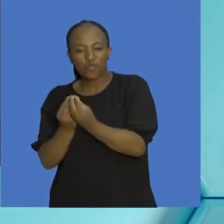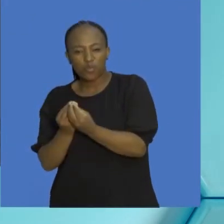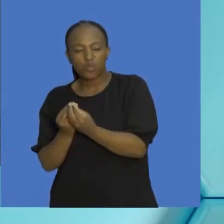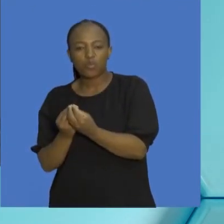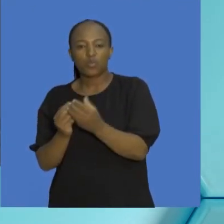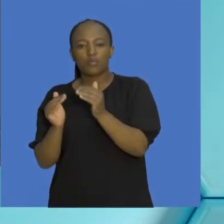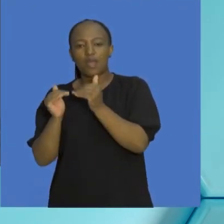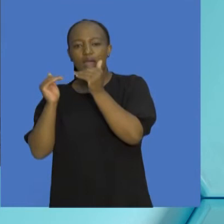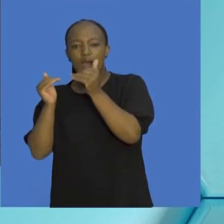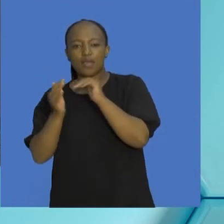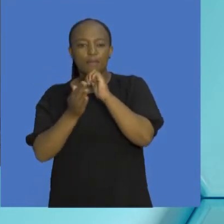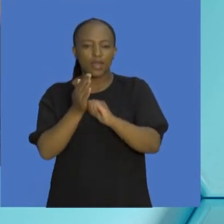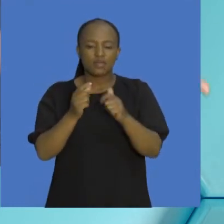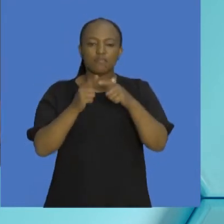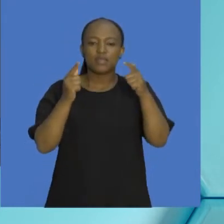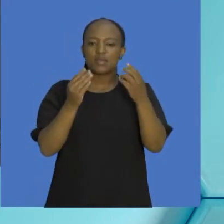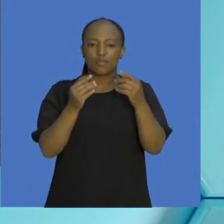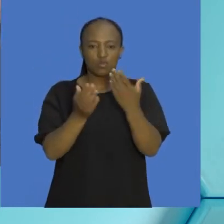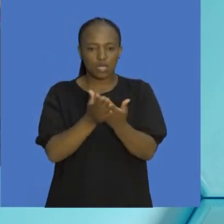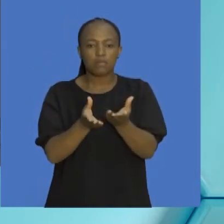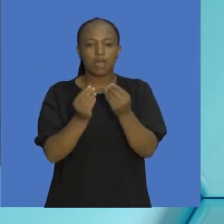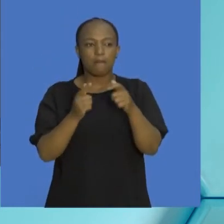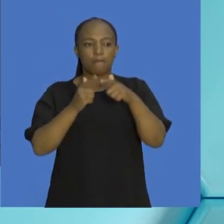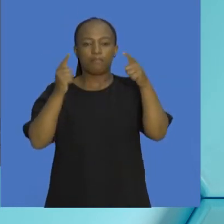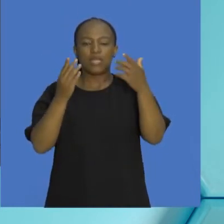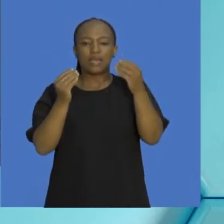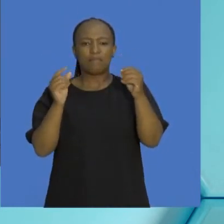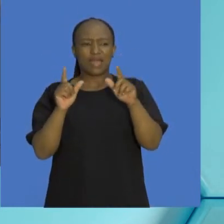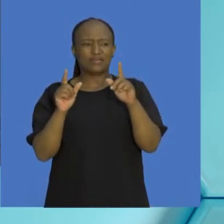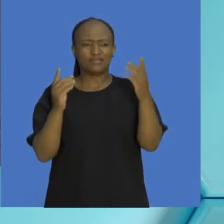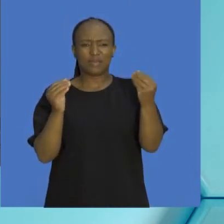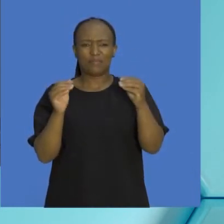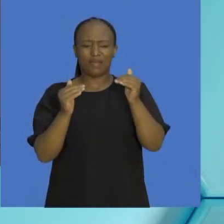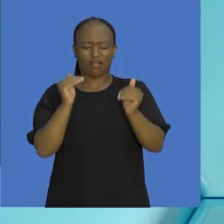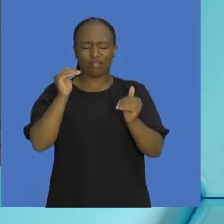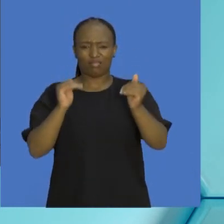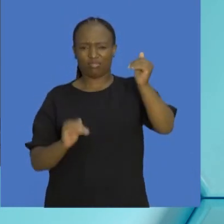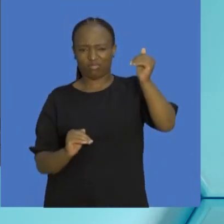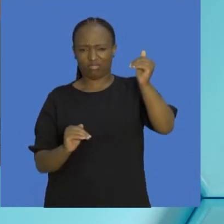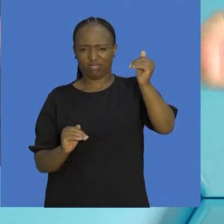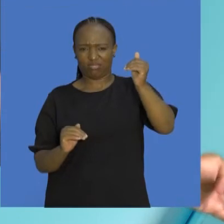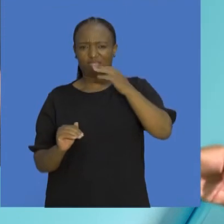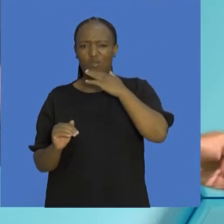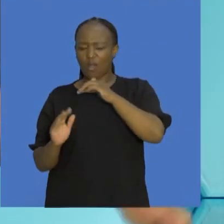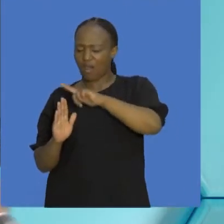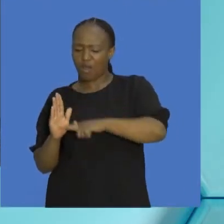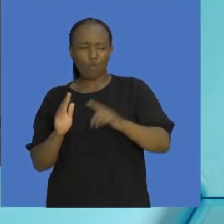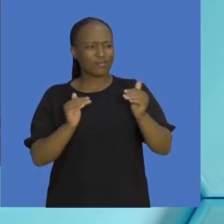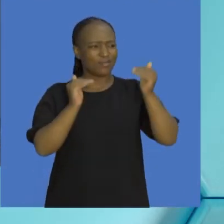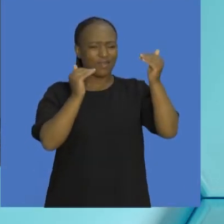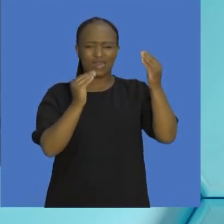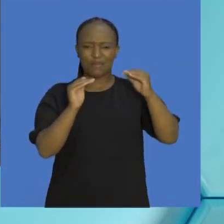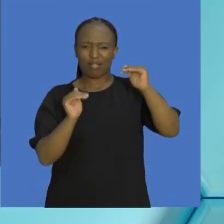Think about if the highest minus the smallest, you get a bigger number. And plus, there's a huge gap between the lowest value and